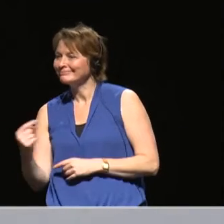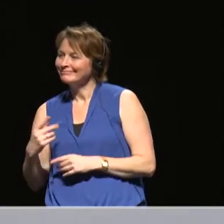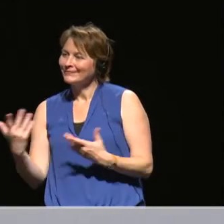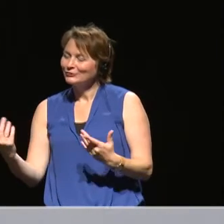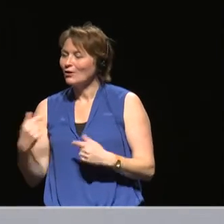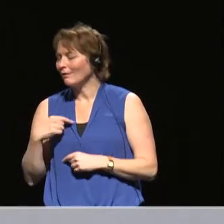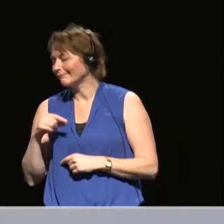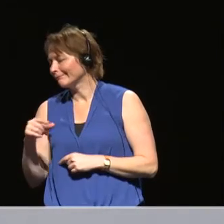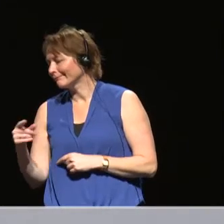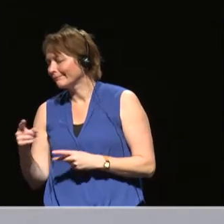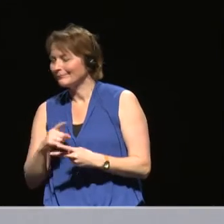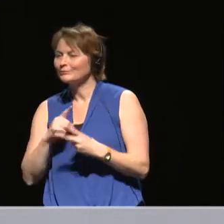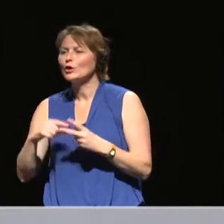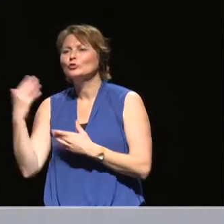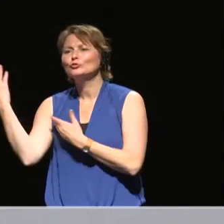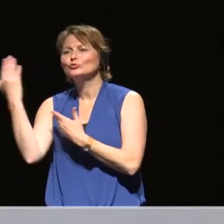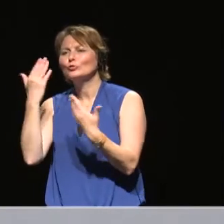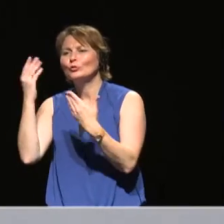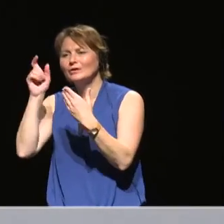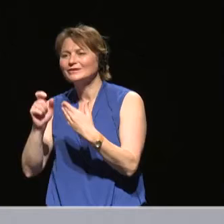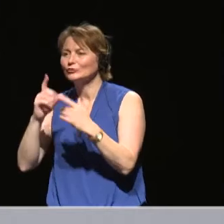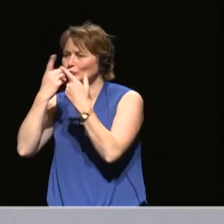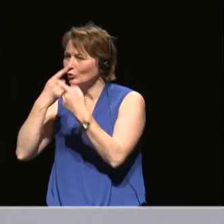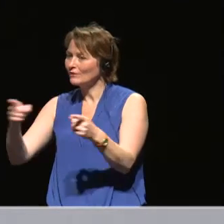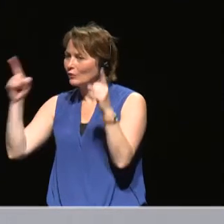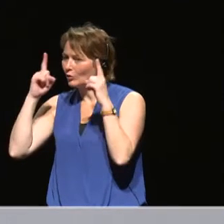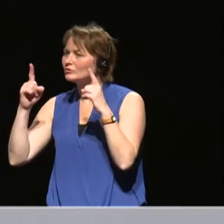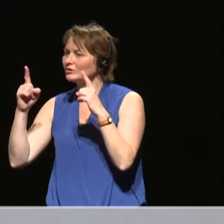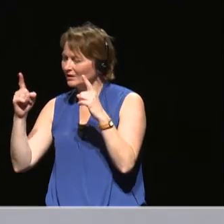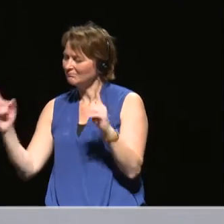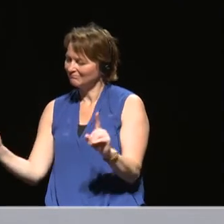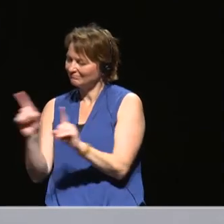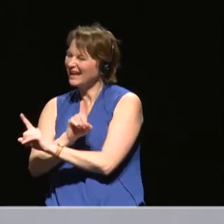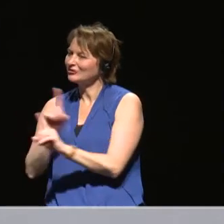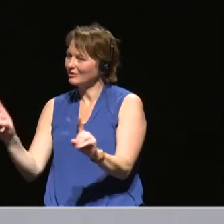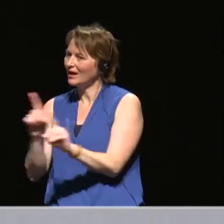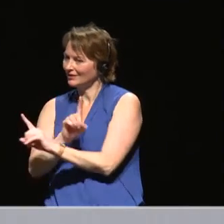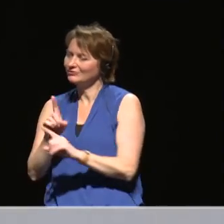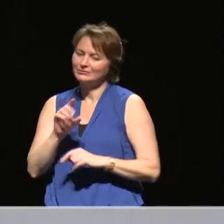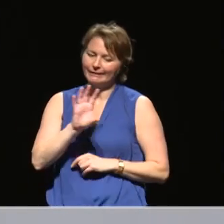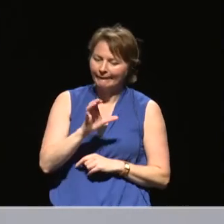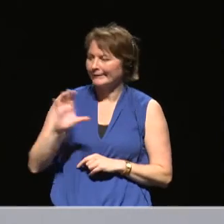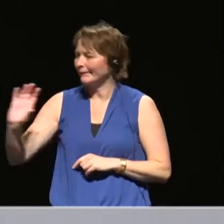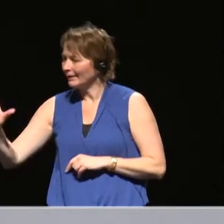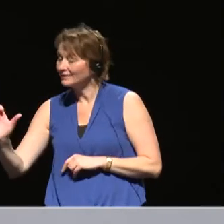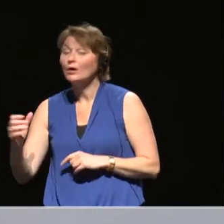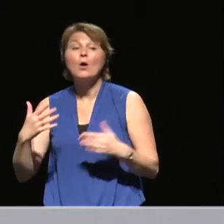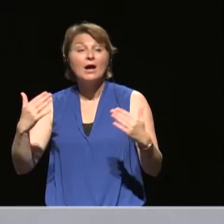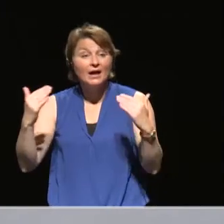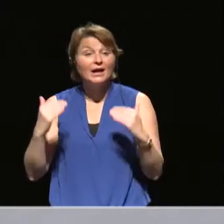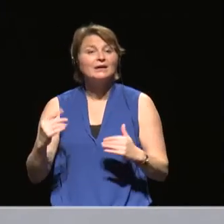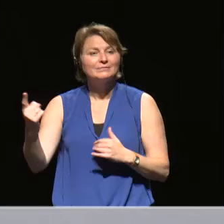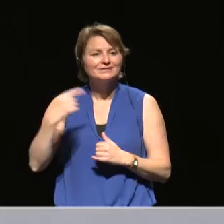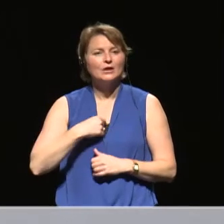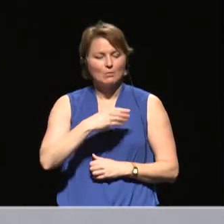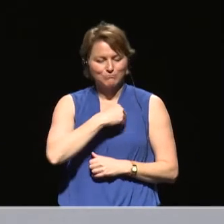the exchange of students at the university level, but also we created in Poland so-called